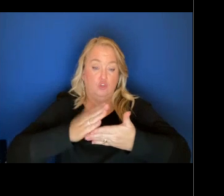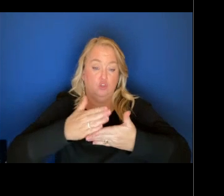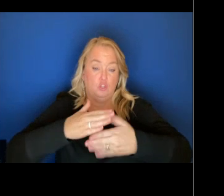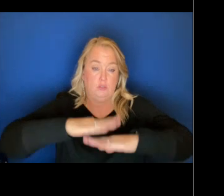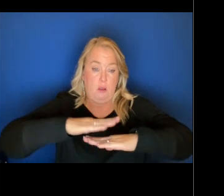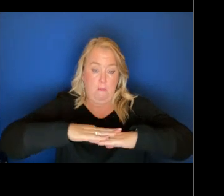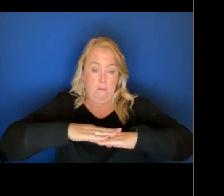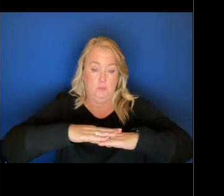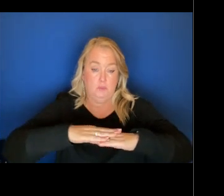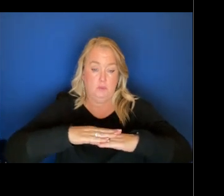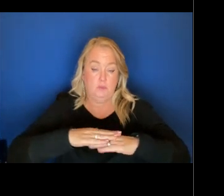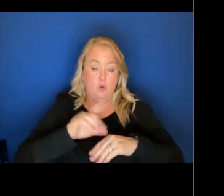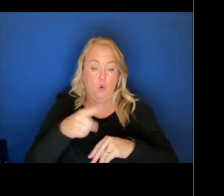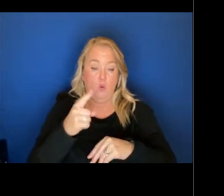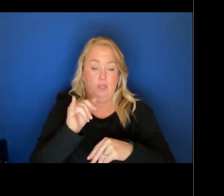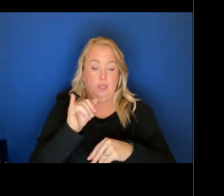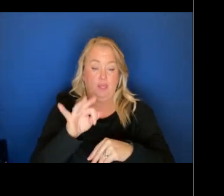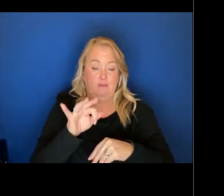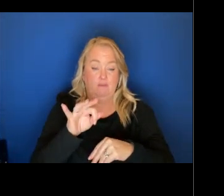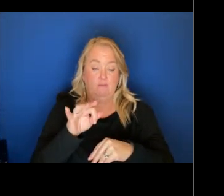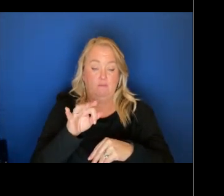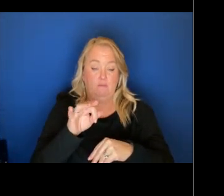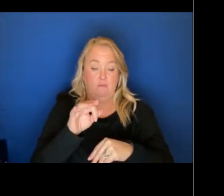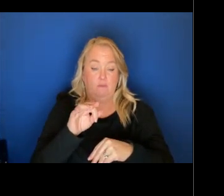unless knee space is provided.